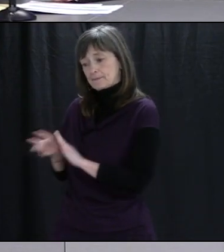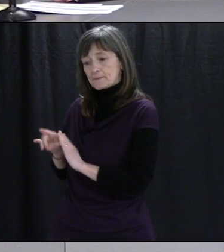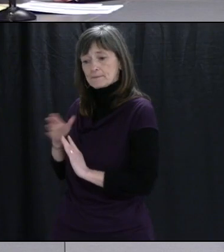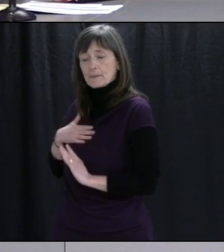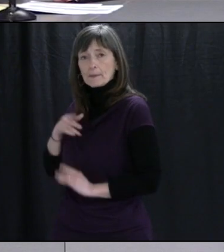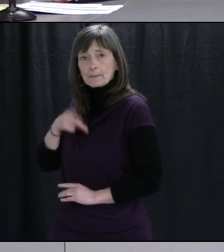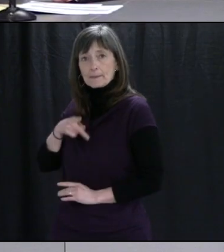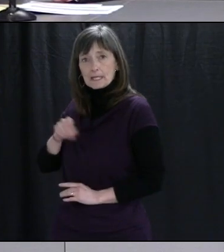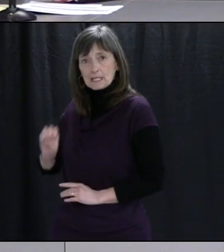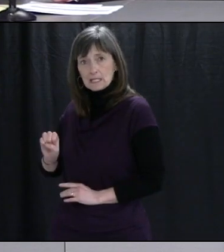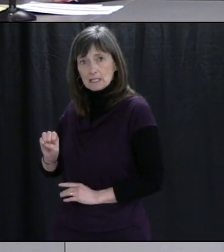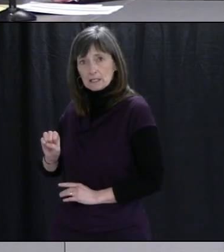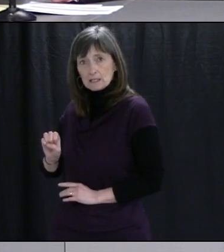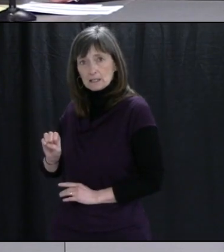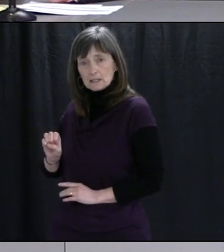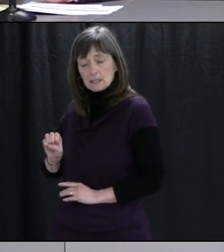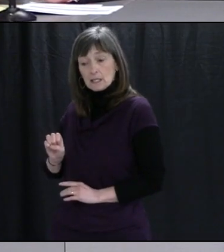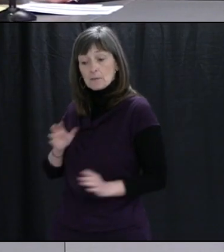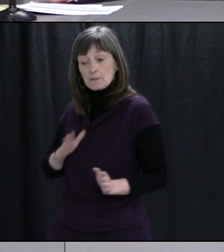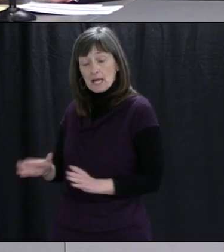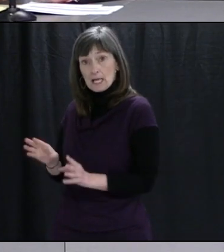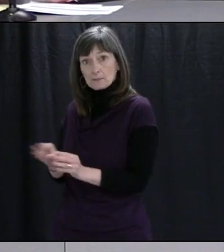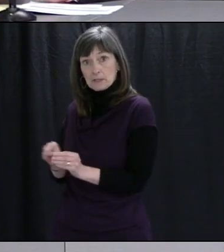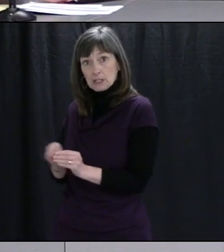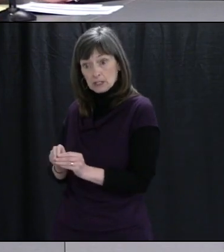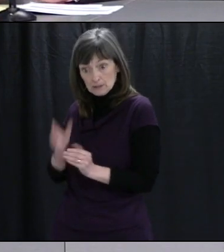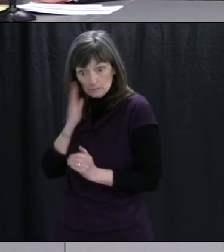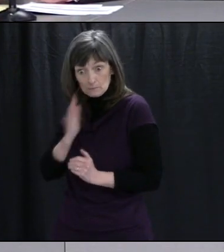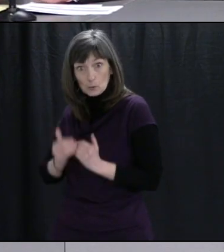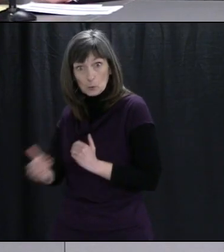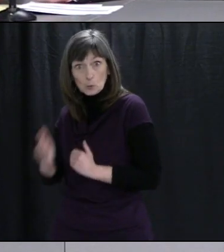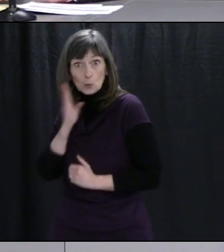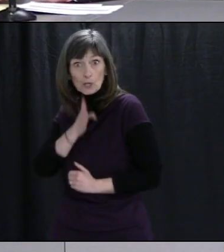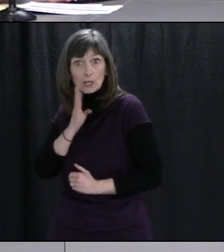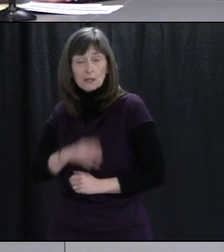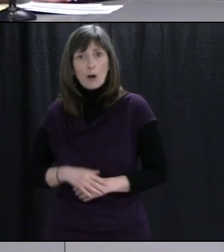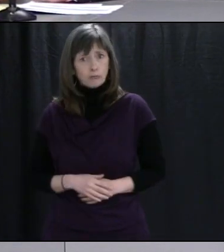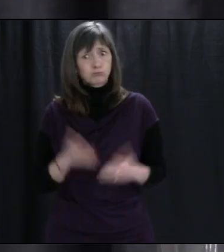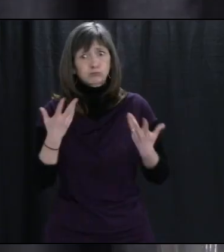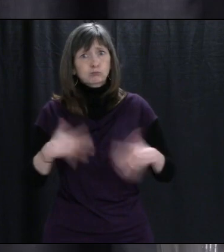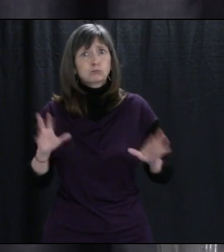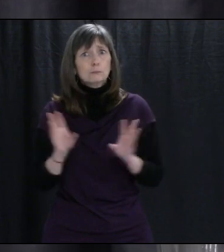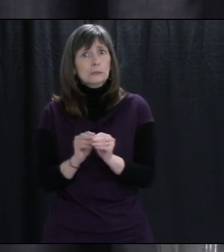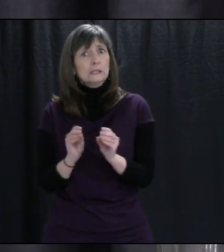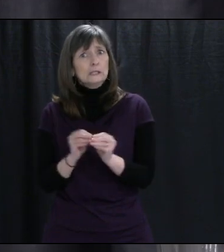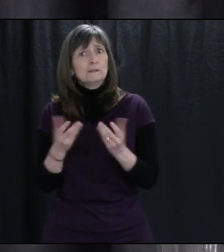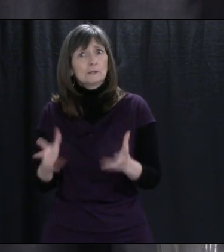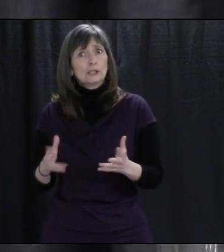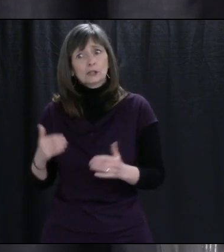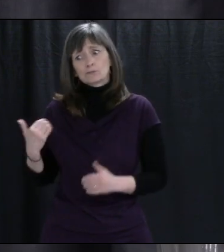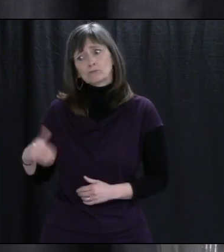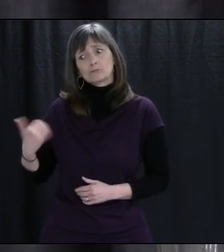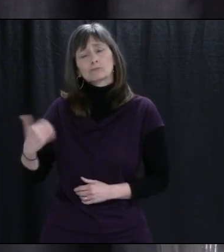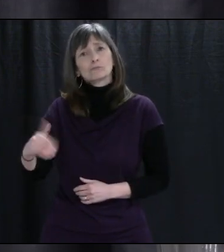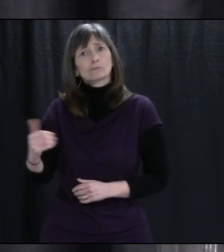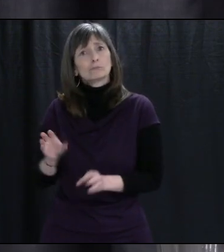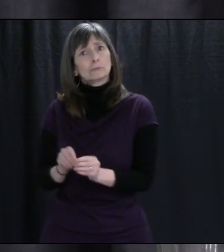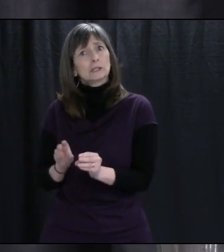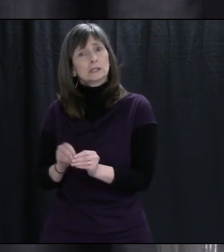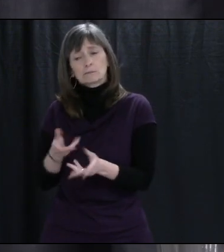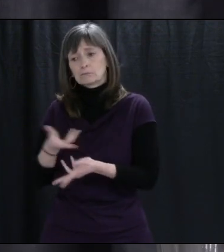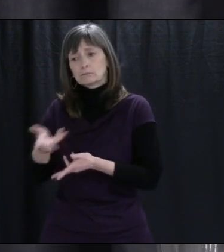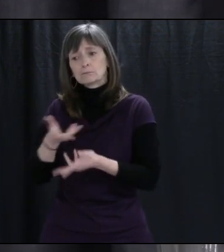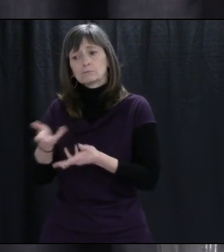Is that meeting set to happen? All those meetings have happened. I mean, we have had frequent communication